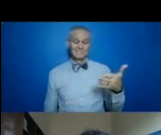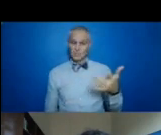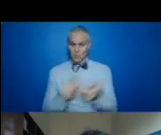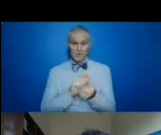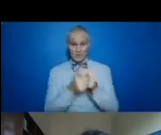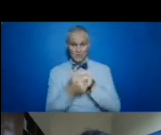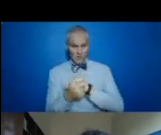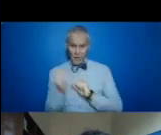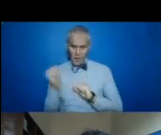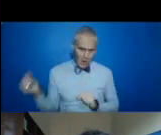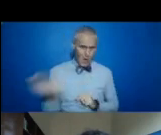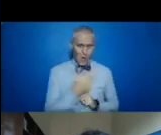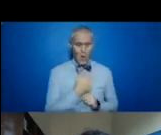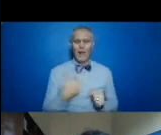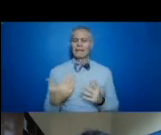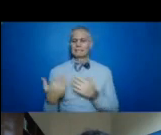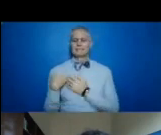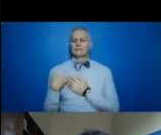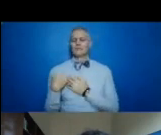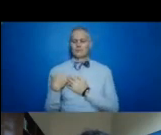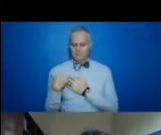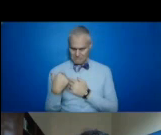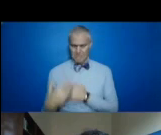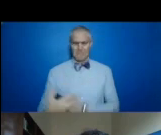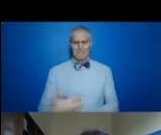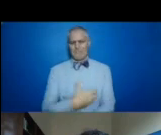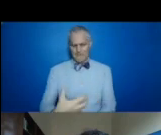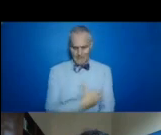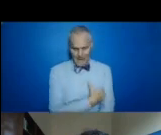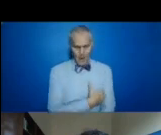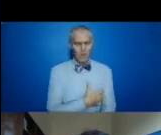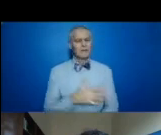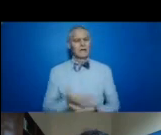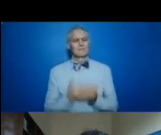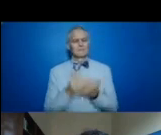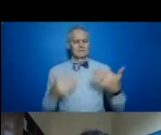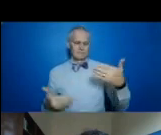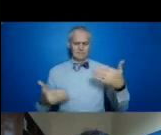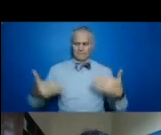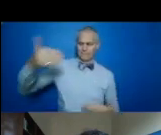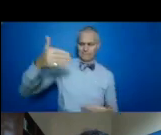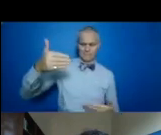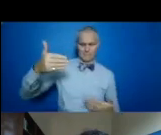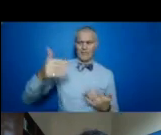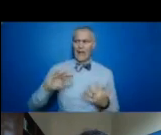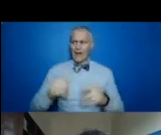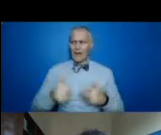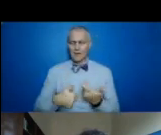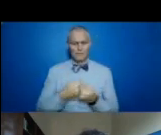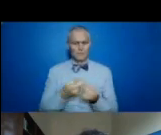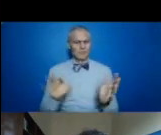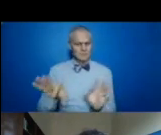all have a sense of agency in doing so, in changing it. And so how do we create the choice that